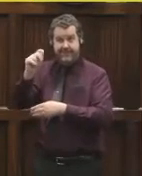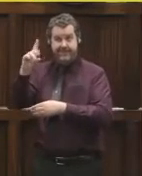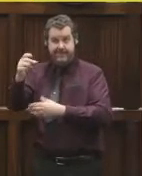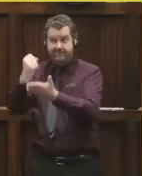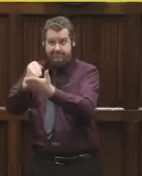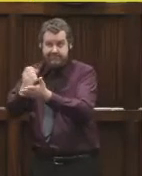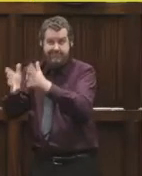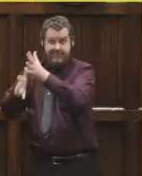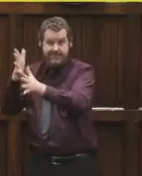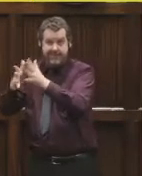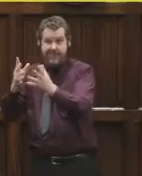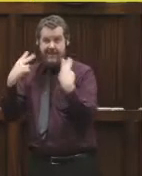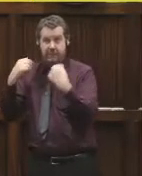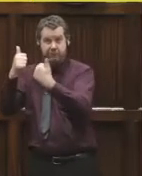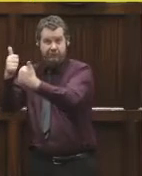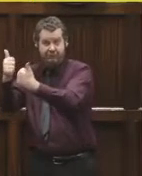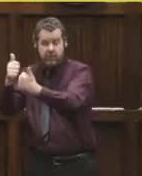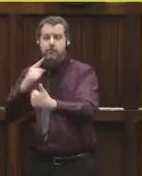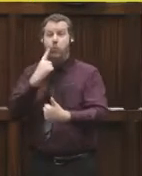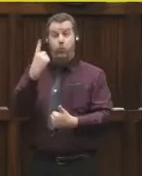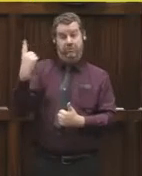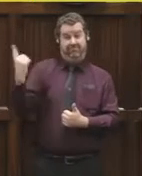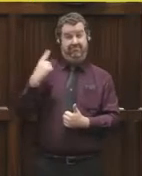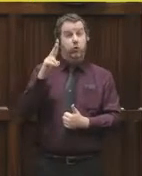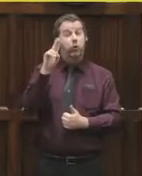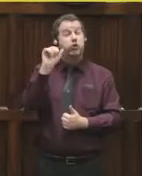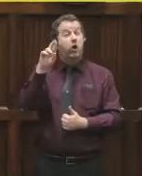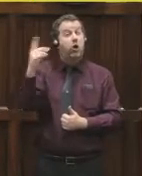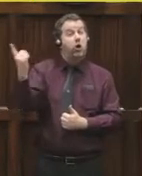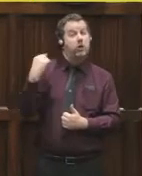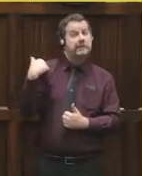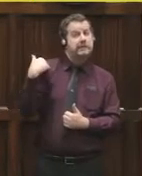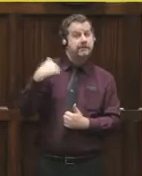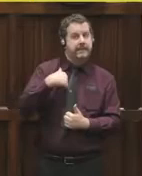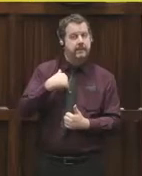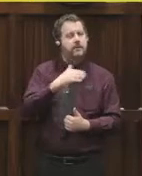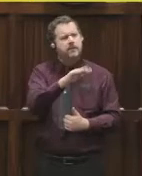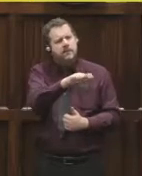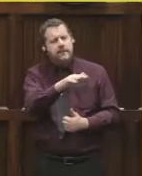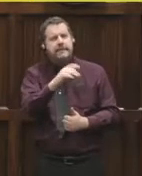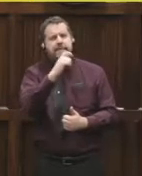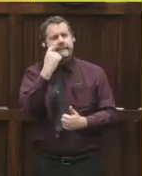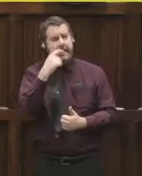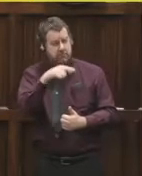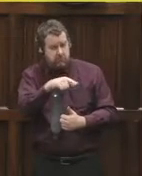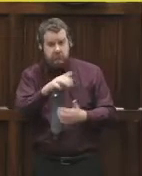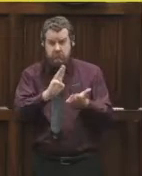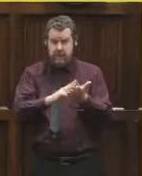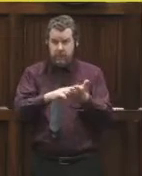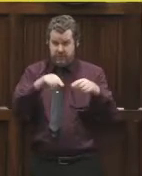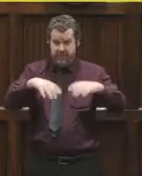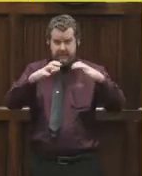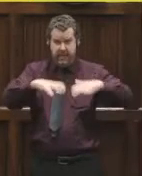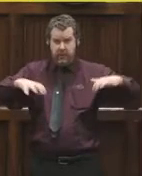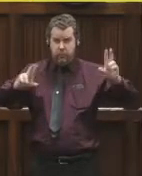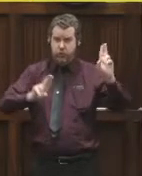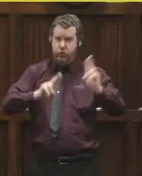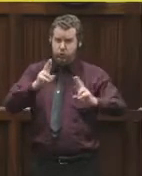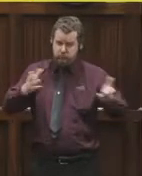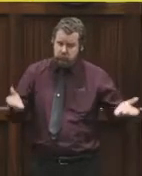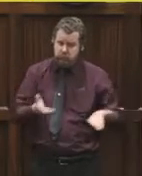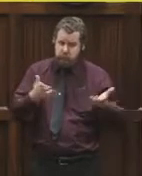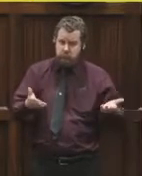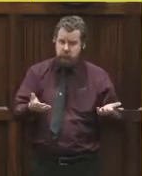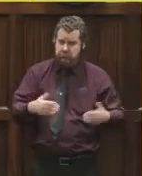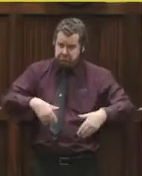year. I think it's very good, but one of the ushers suggested that the ushers in the House, or members of this House now, should be encouraged